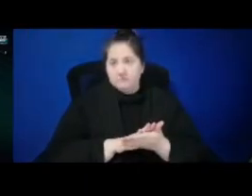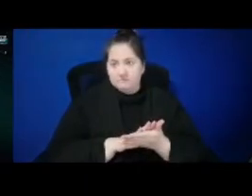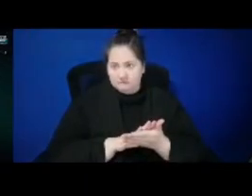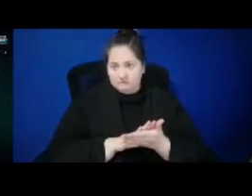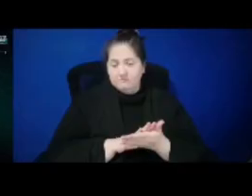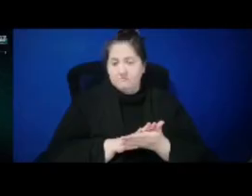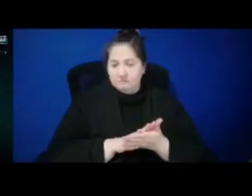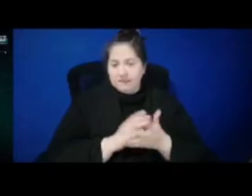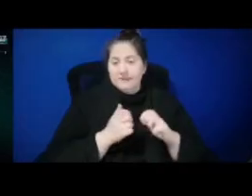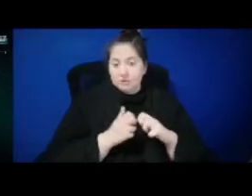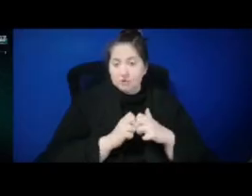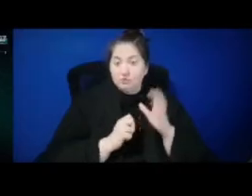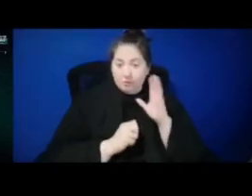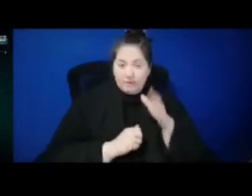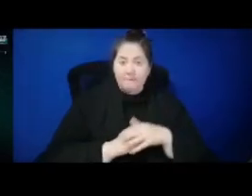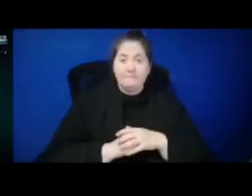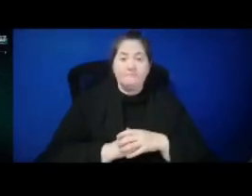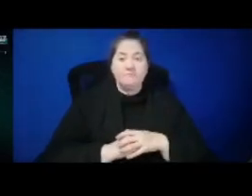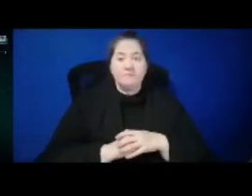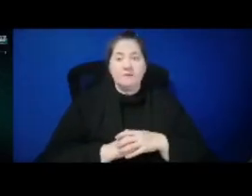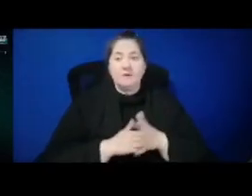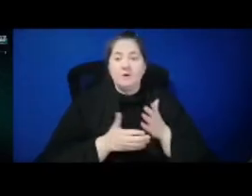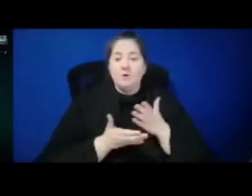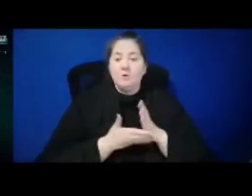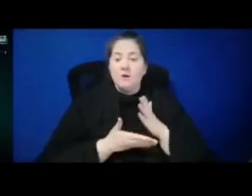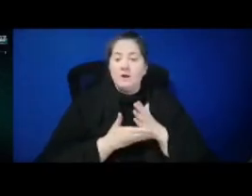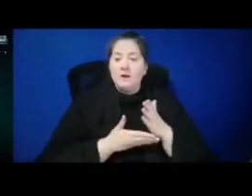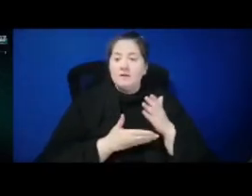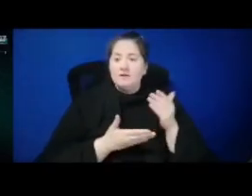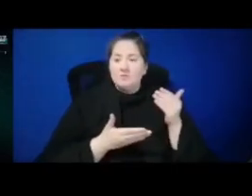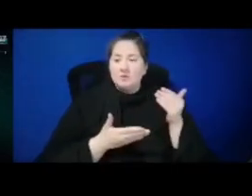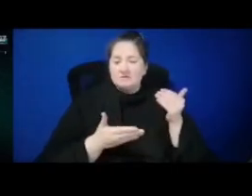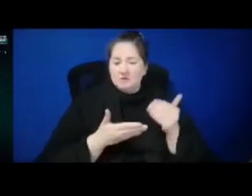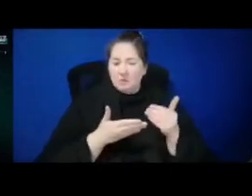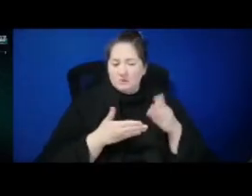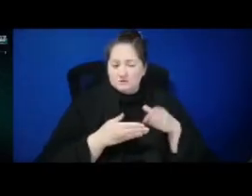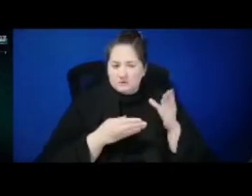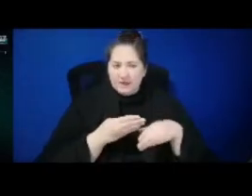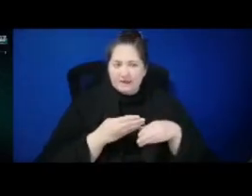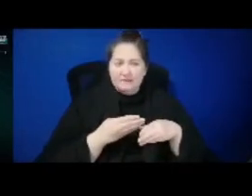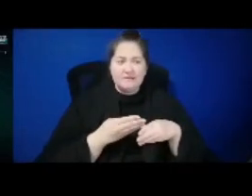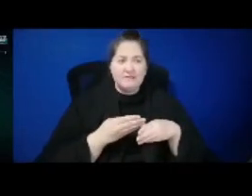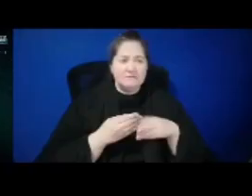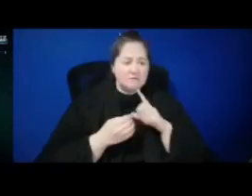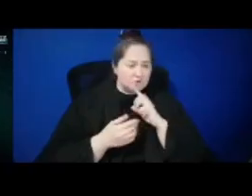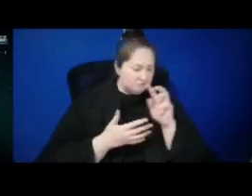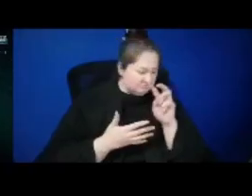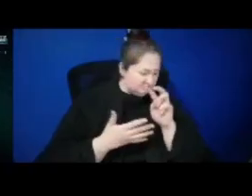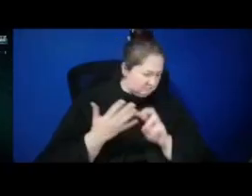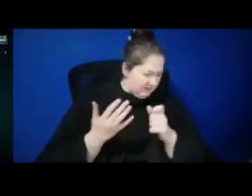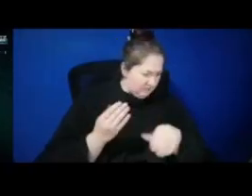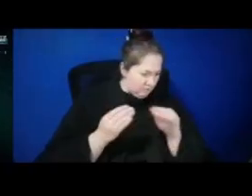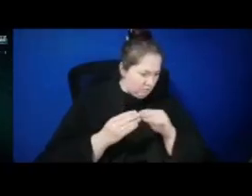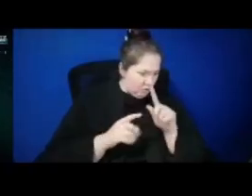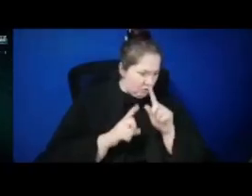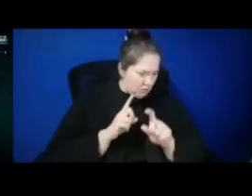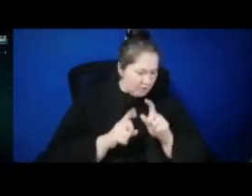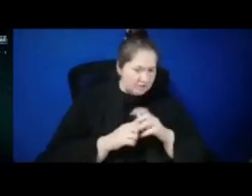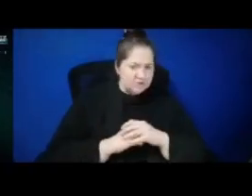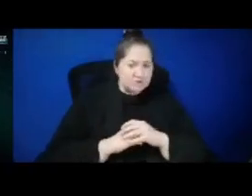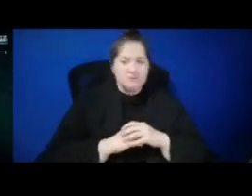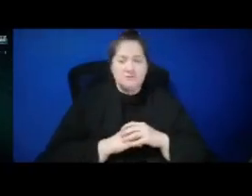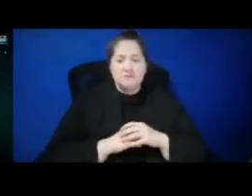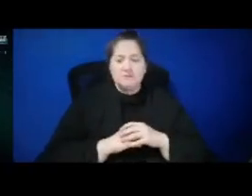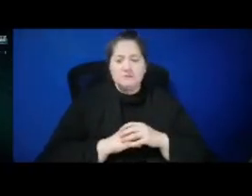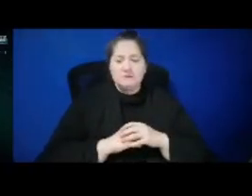issue. All right, we are close to ending. I'm trying to see if there's any more questions that